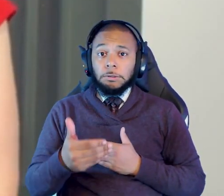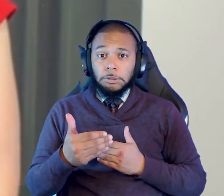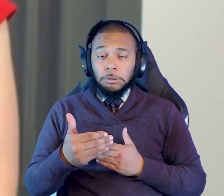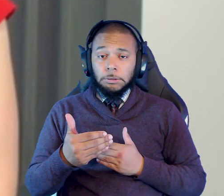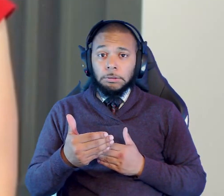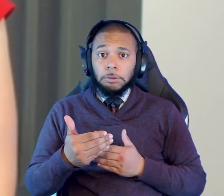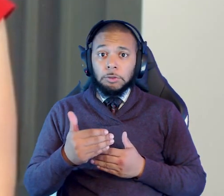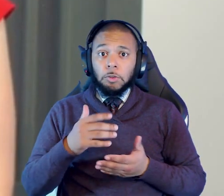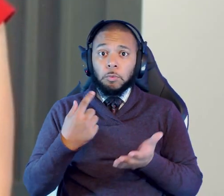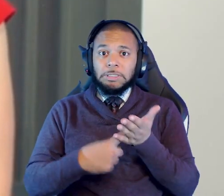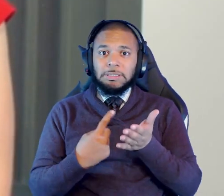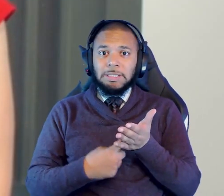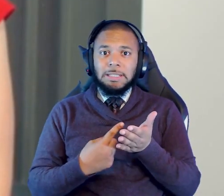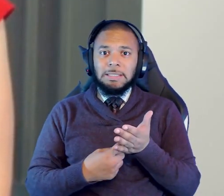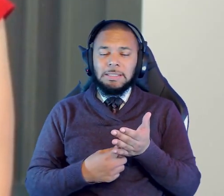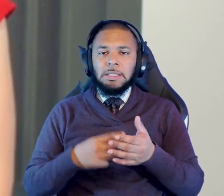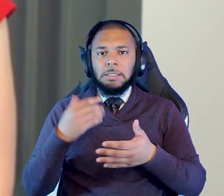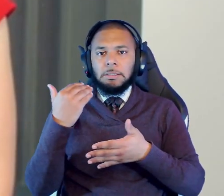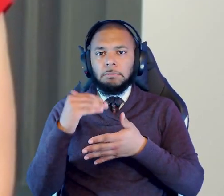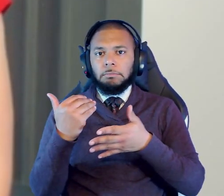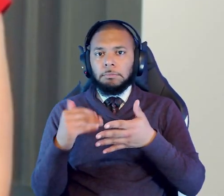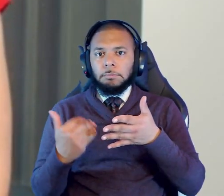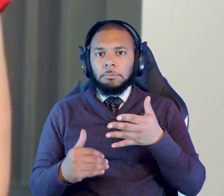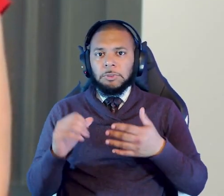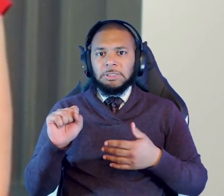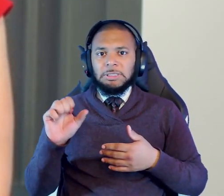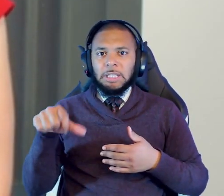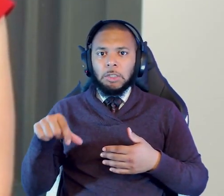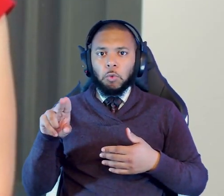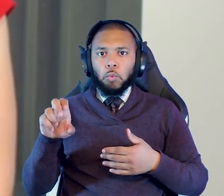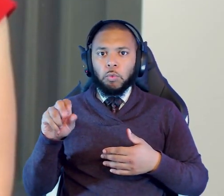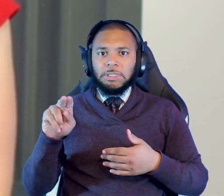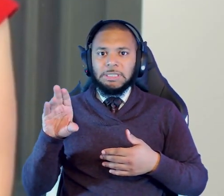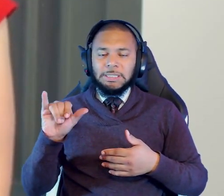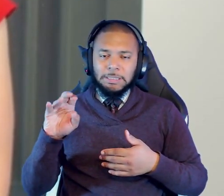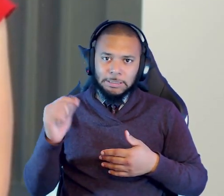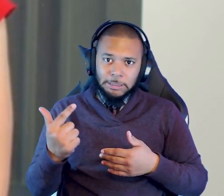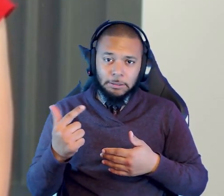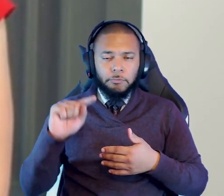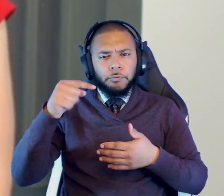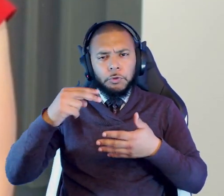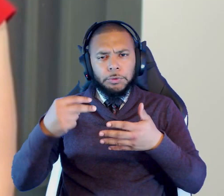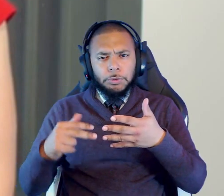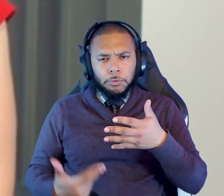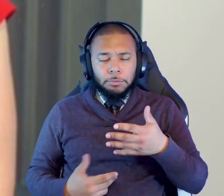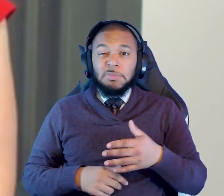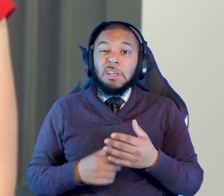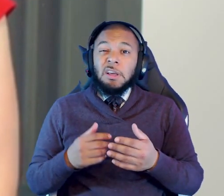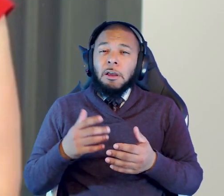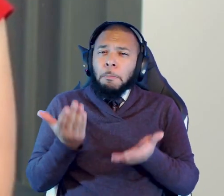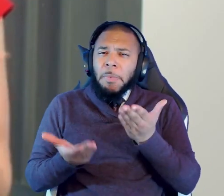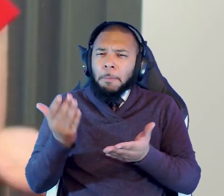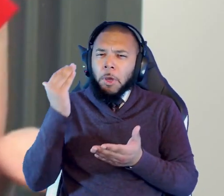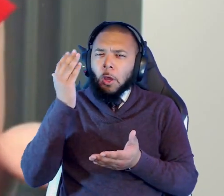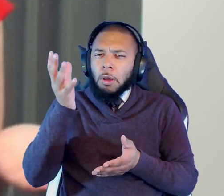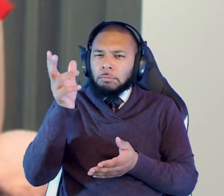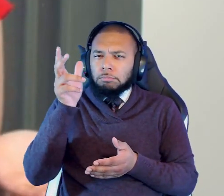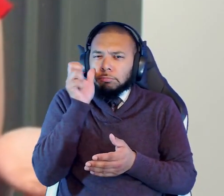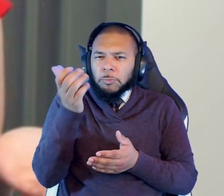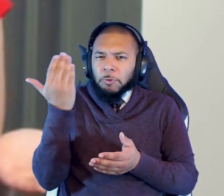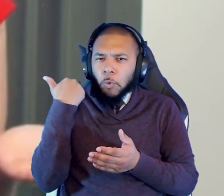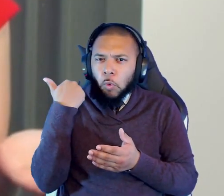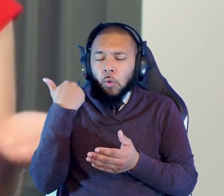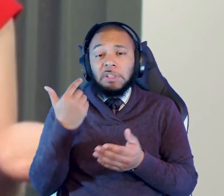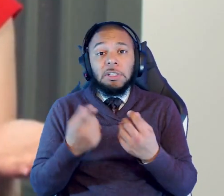discuss sequencing. Sequencing is something that you might have heard about already. It's very important in a lot of different subjects, like when you're retelling